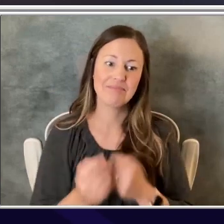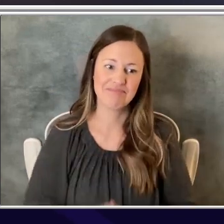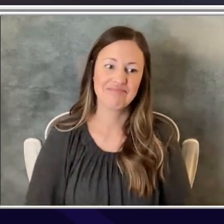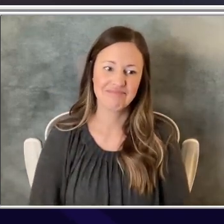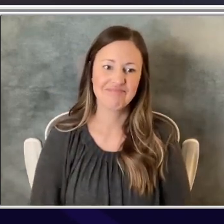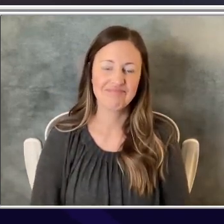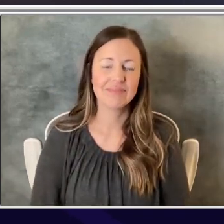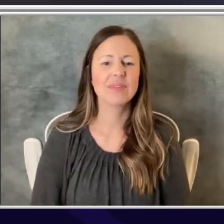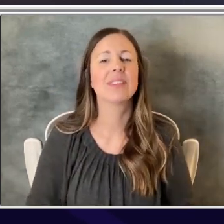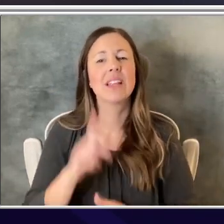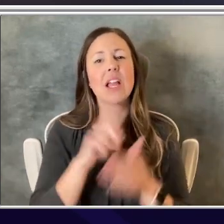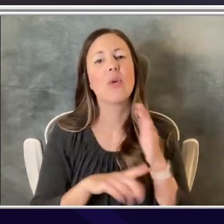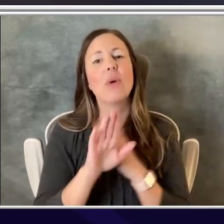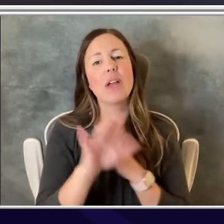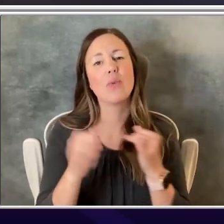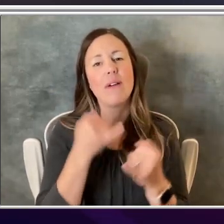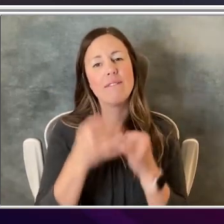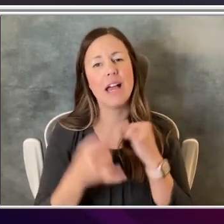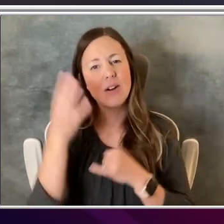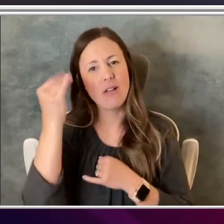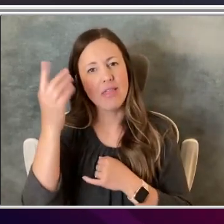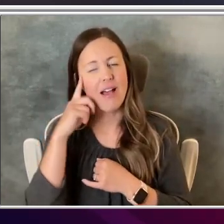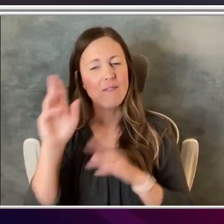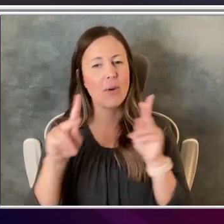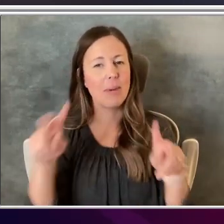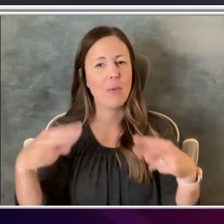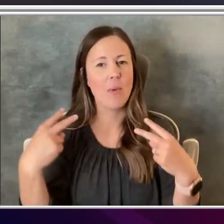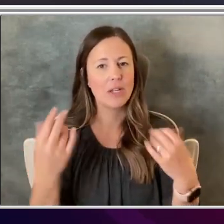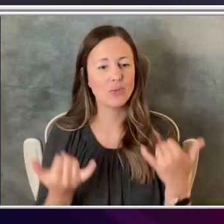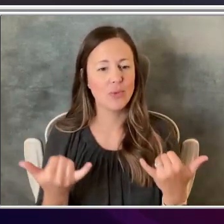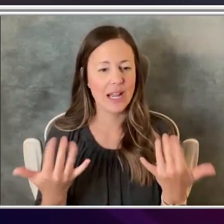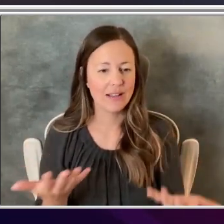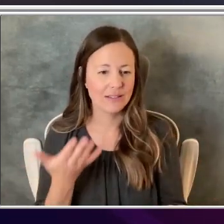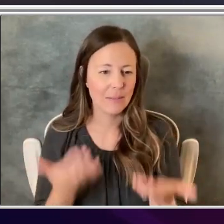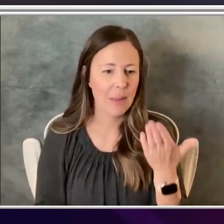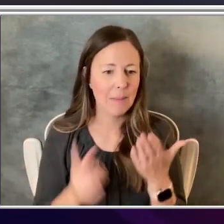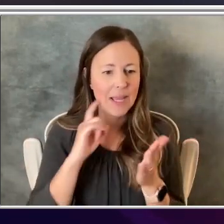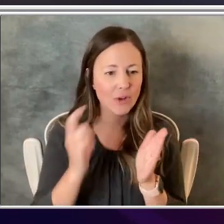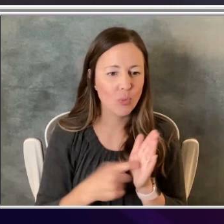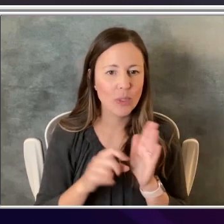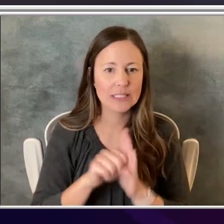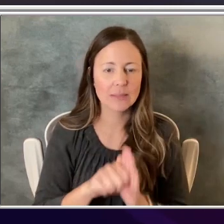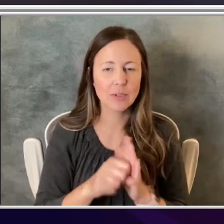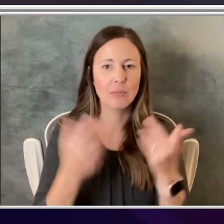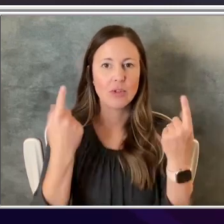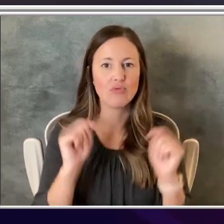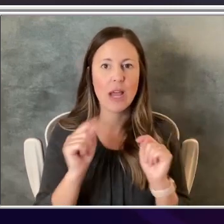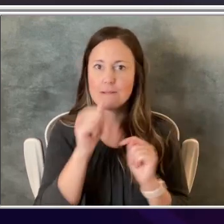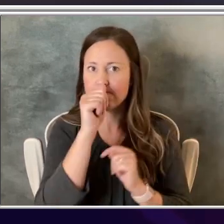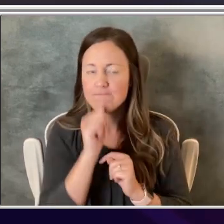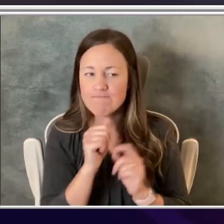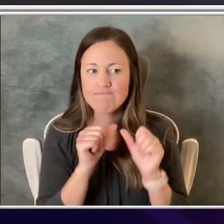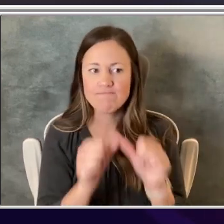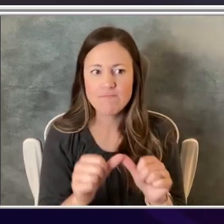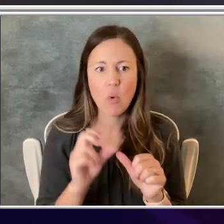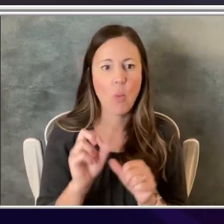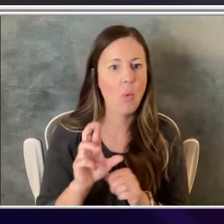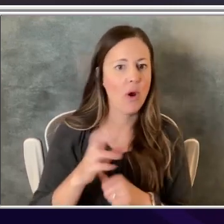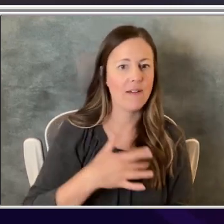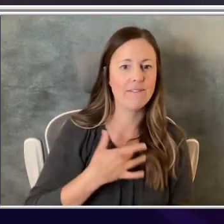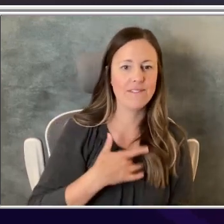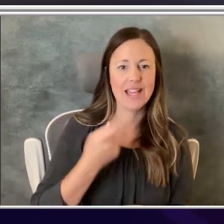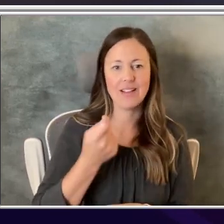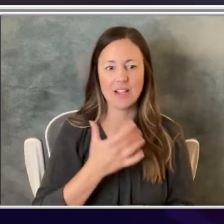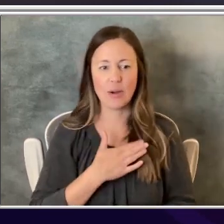what would be your final thoughts for viewers who are watching, who might notice a symptom and try to power through or feel a little flutter